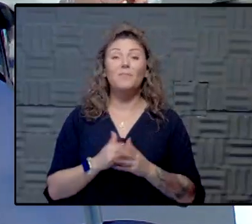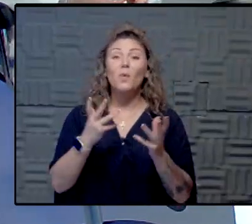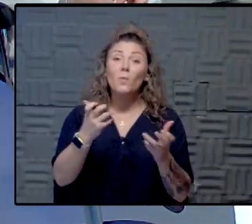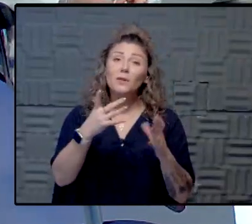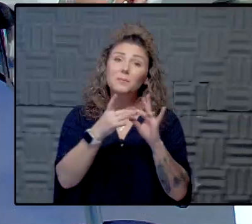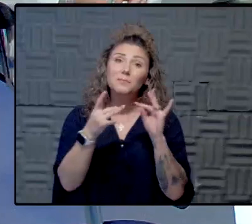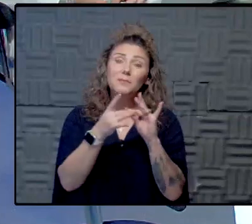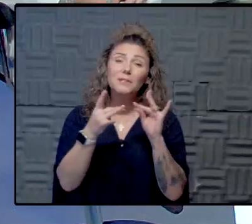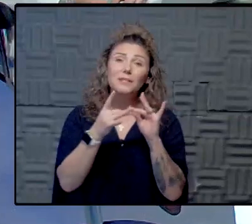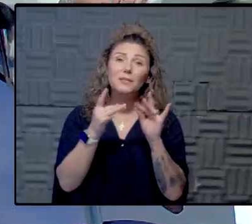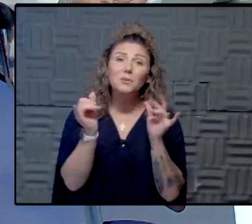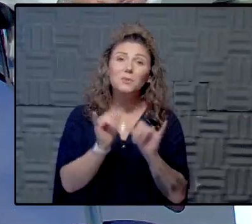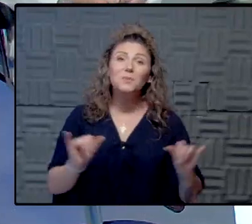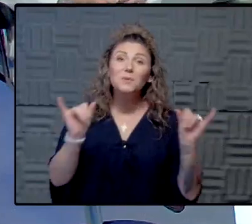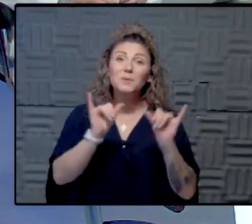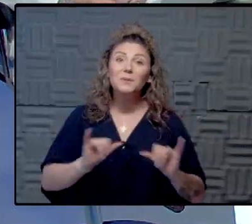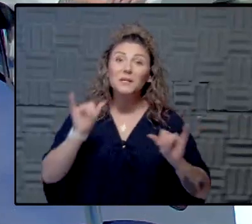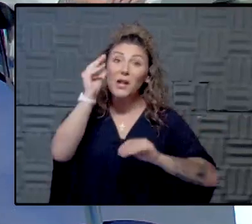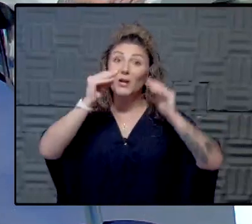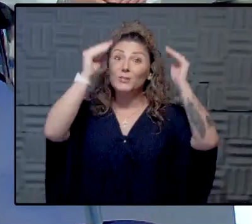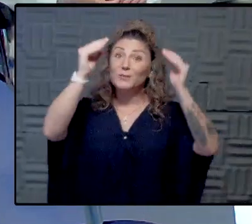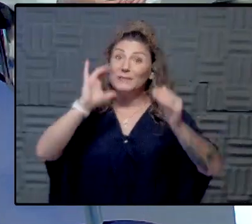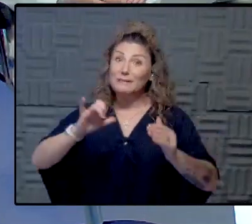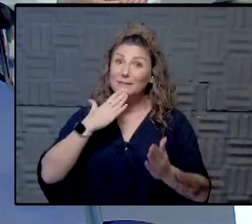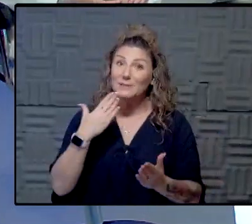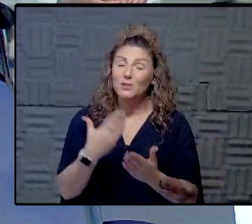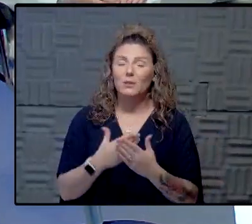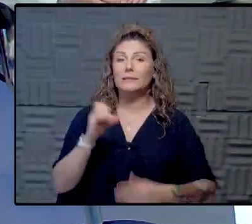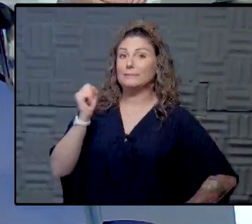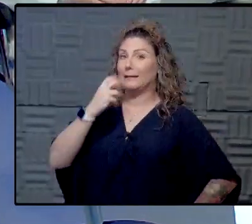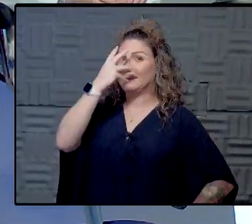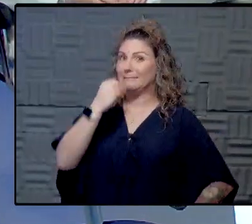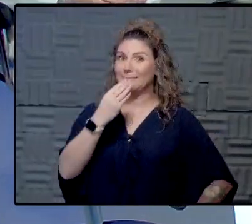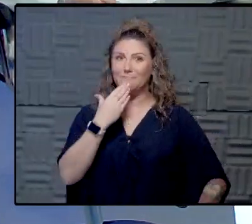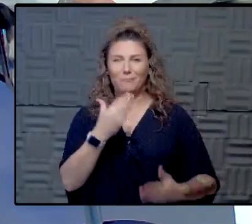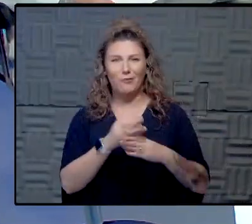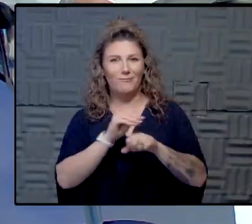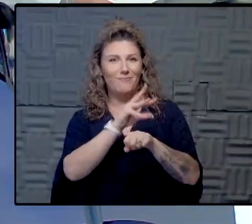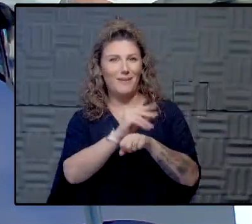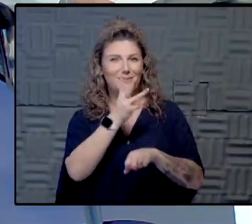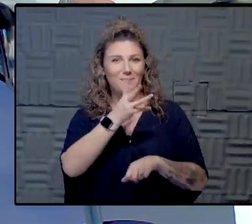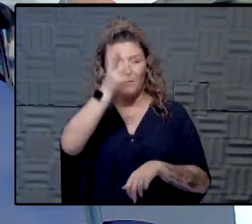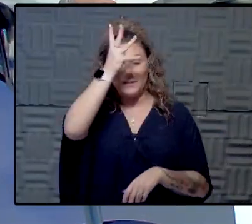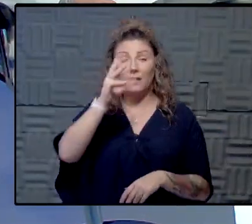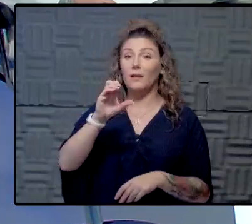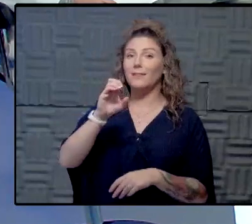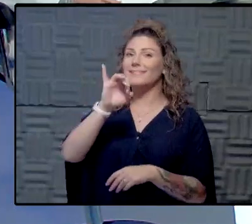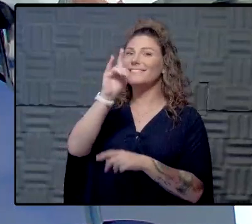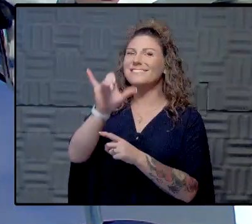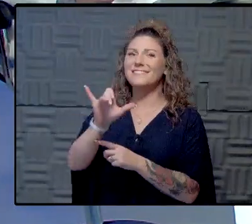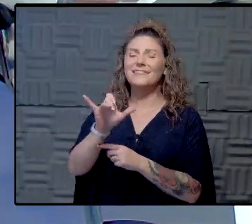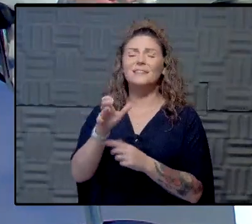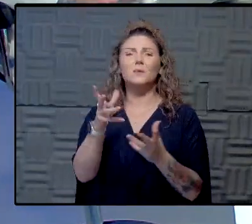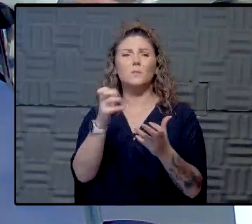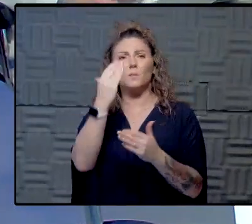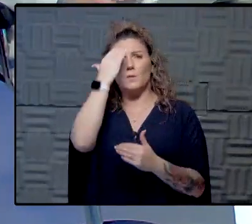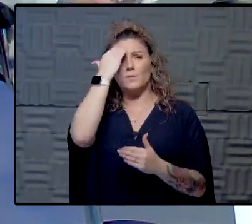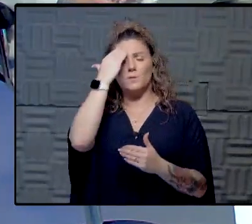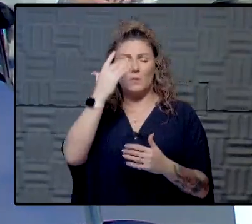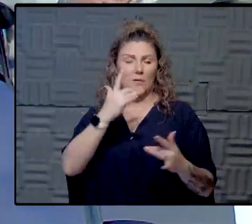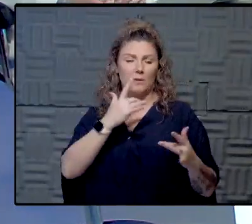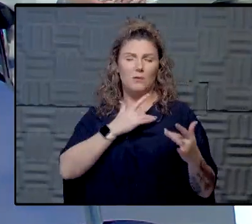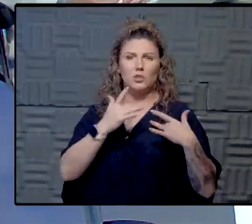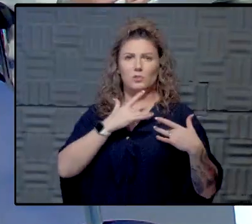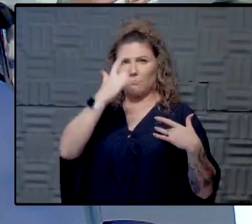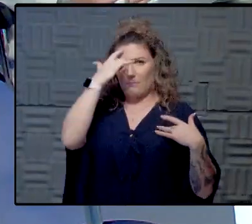say that I think routine for adults is a good thing too. So that's right, sleep. Good advice for mom and dad as well. Cindy wants to know, she's concerned that these